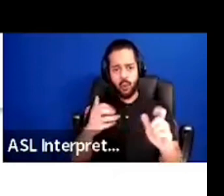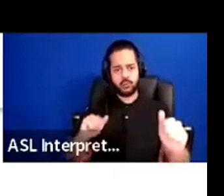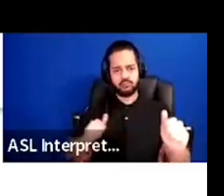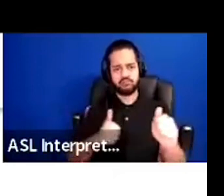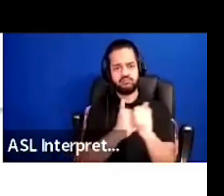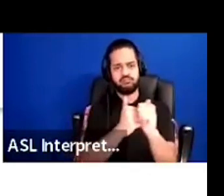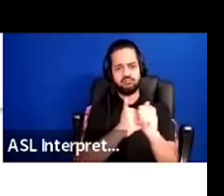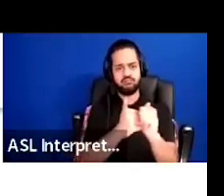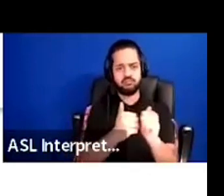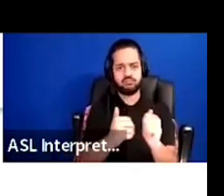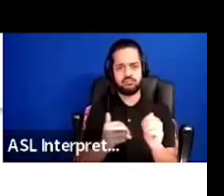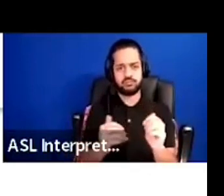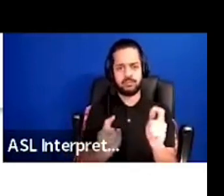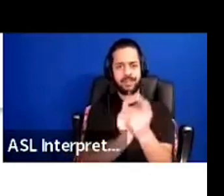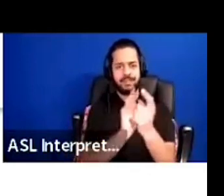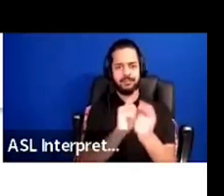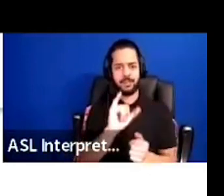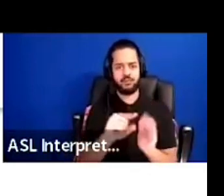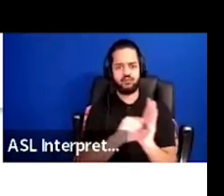level?